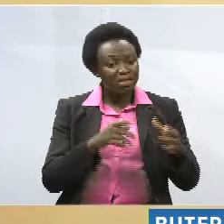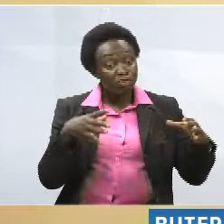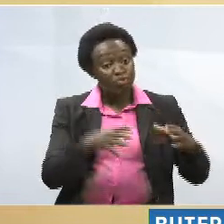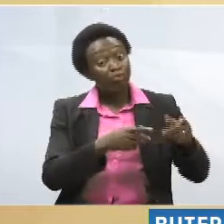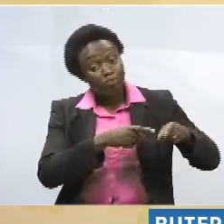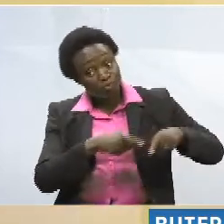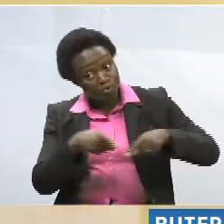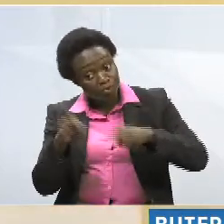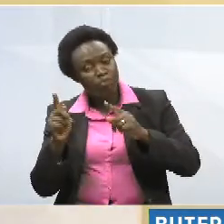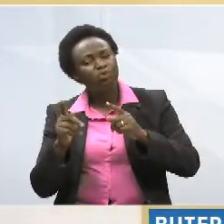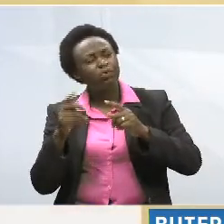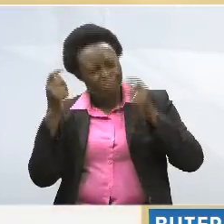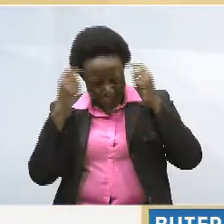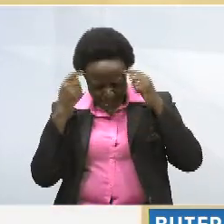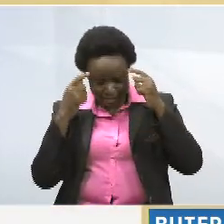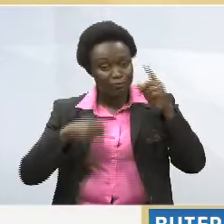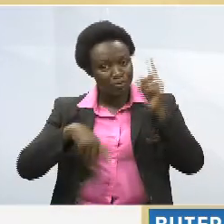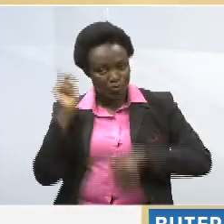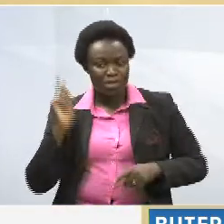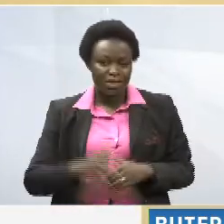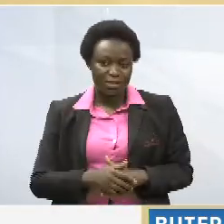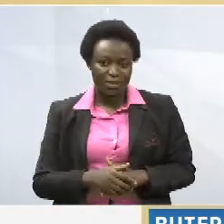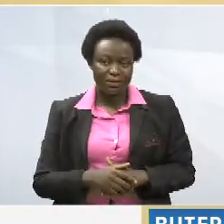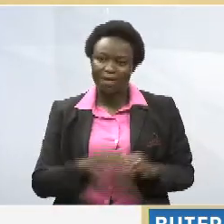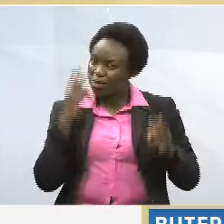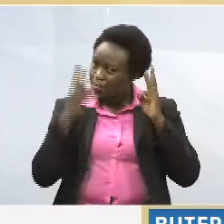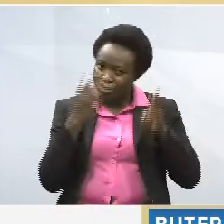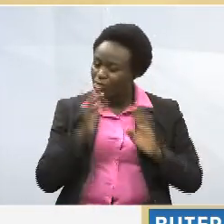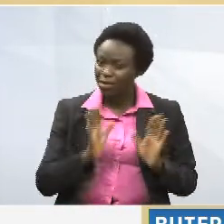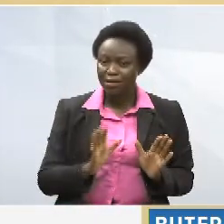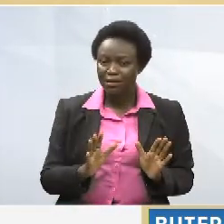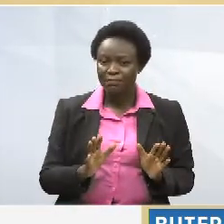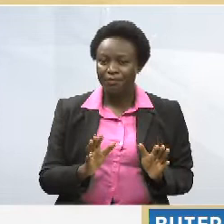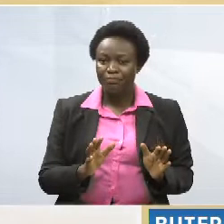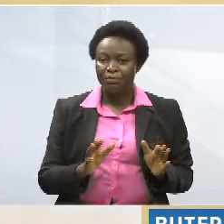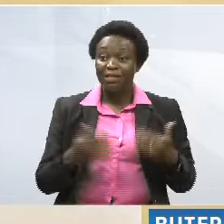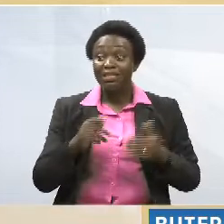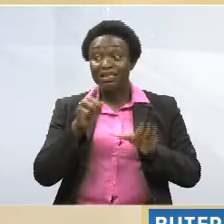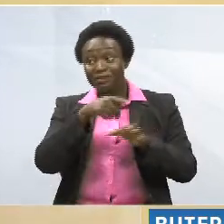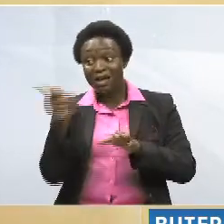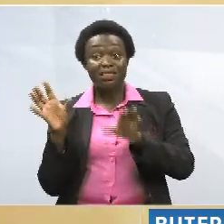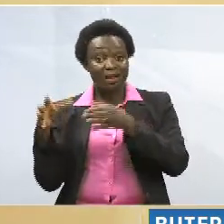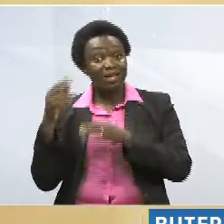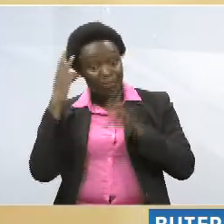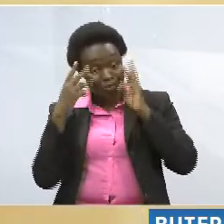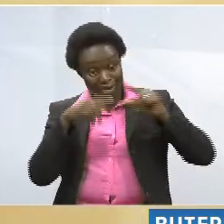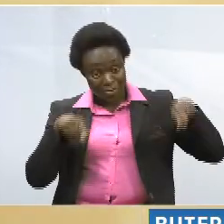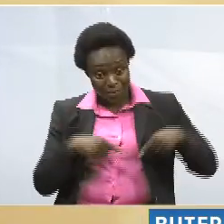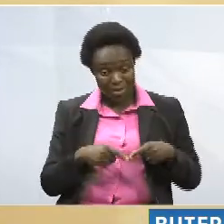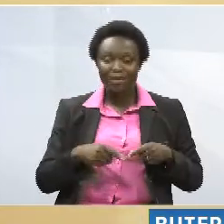mugenze kuwangula era abantu beeraliikirira. Kati oba abantu beeraliikirira tutubeera beeraliikiriza.